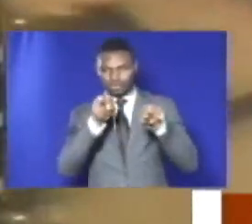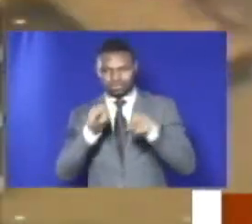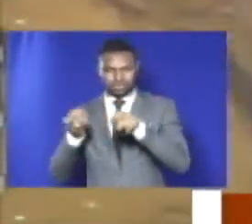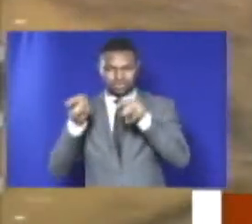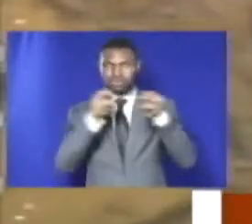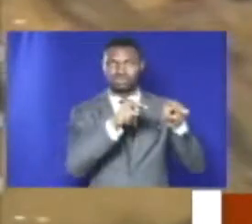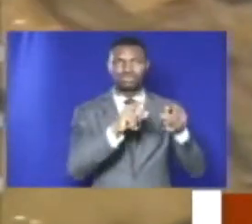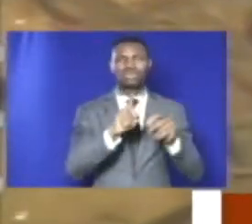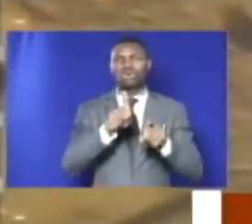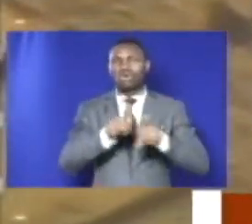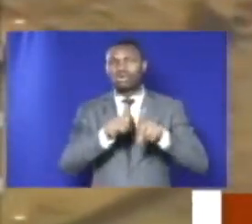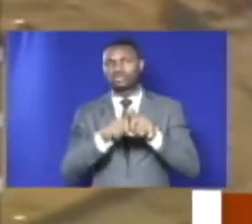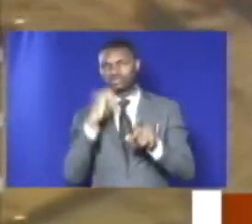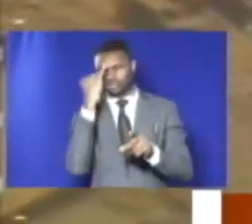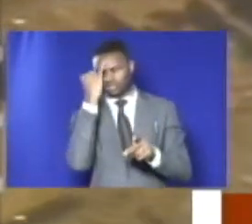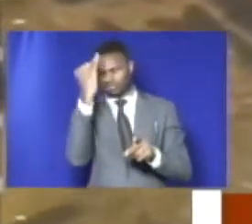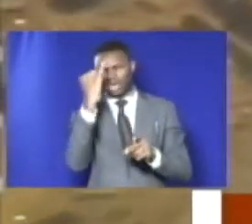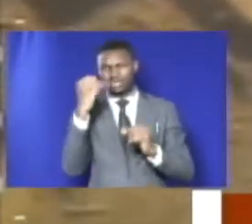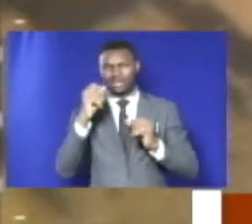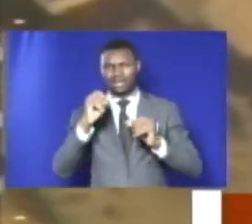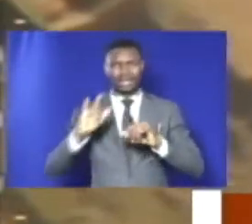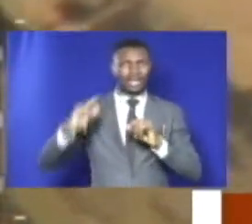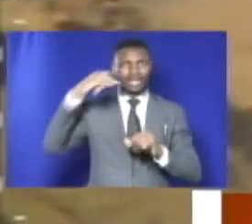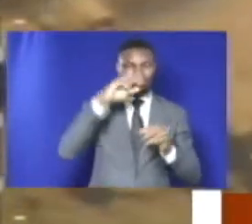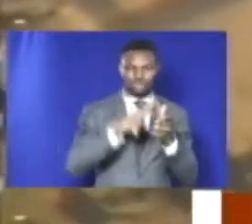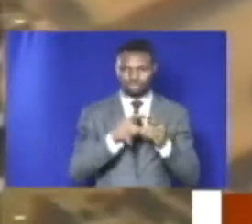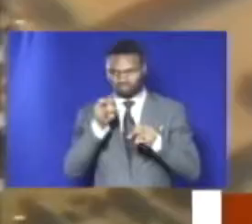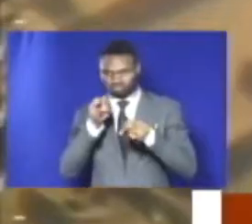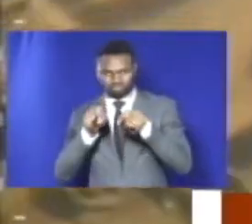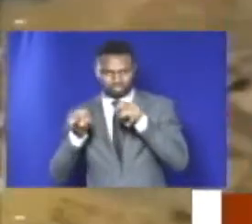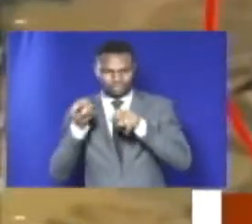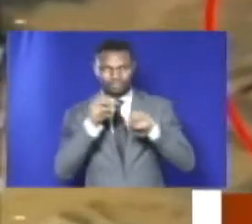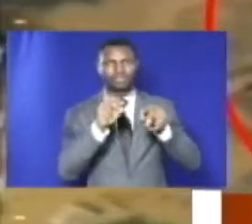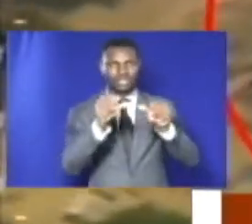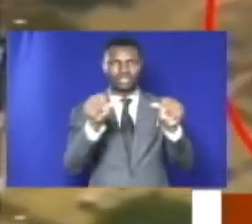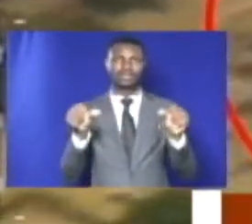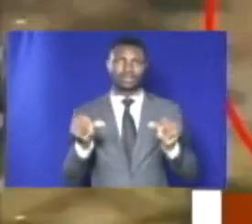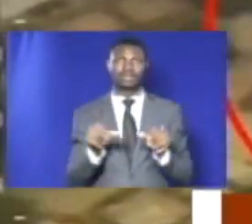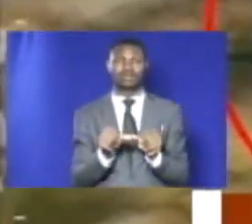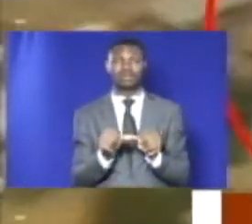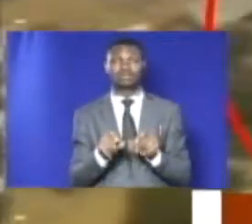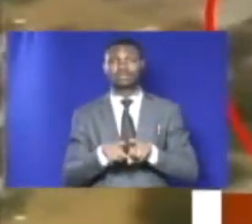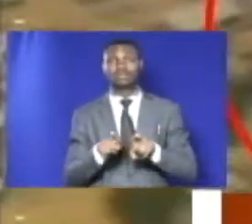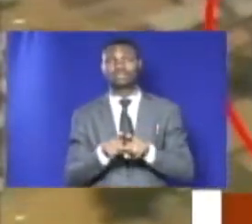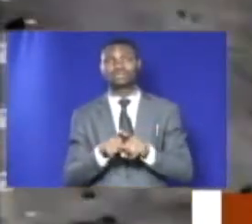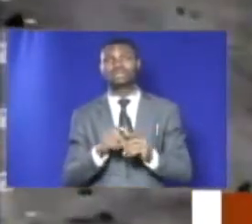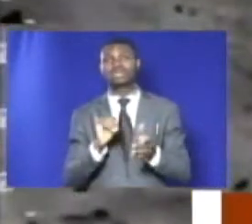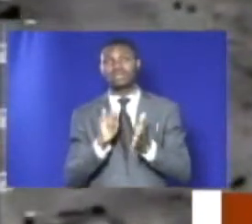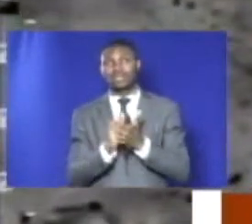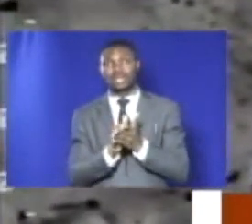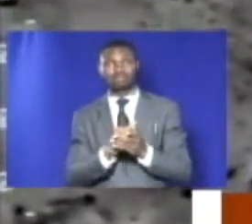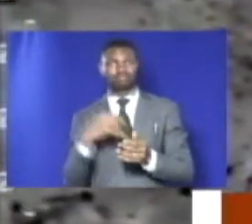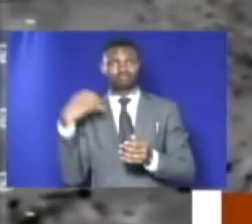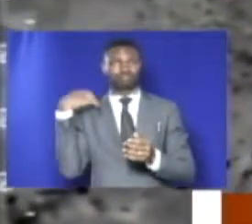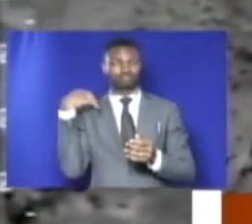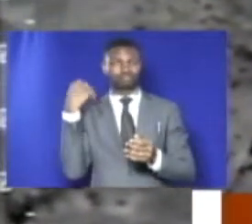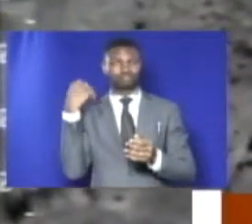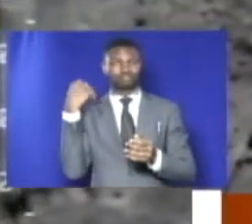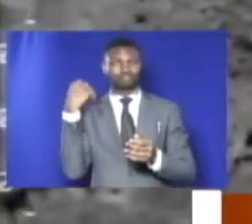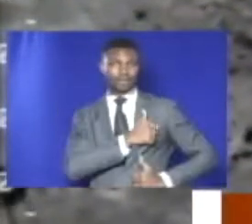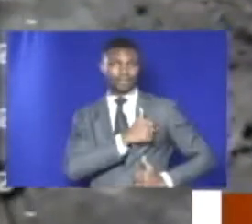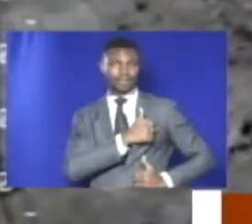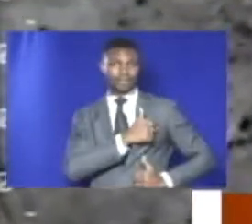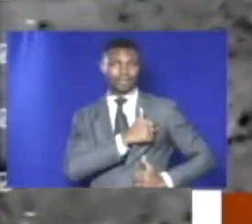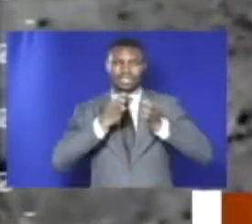aircraft to engage the location. The Chief of Air Staff, Air Marshal Sadiq Abubakar, commends the ATF for